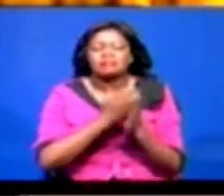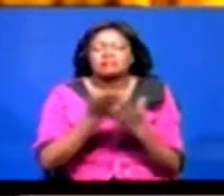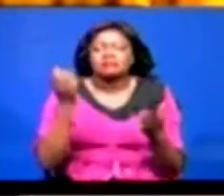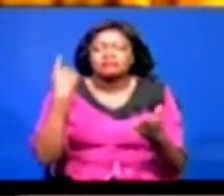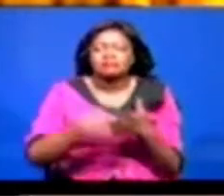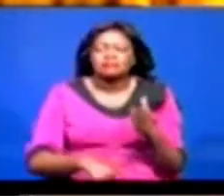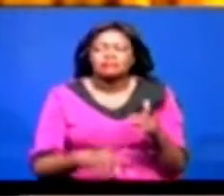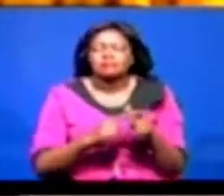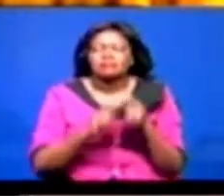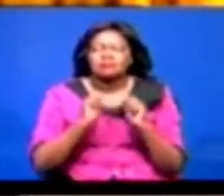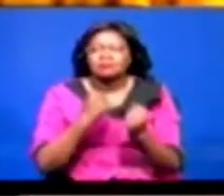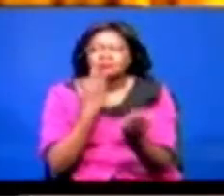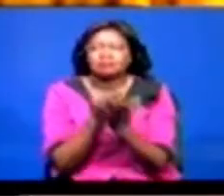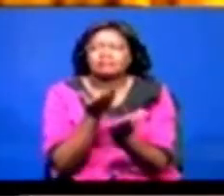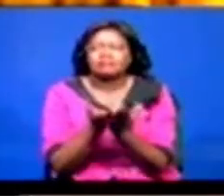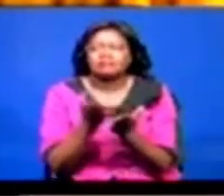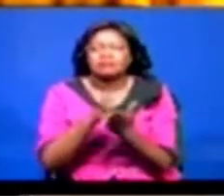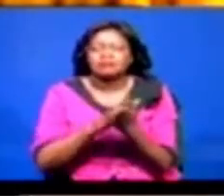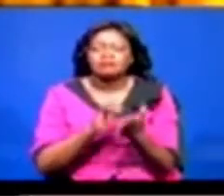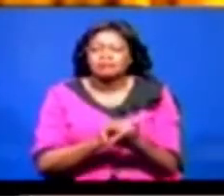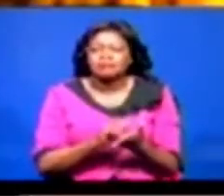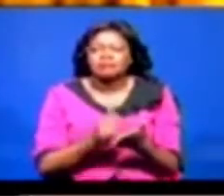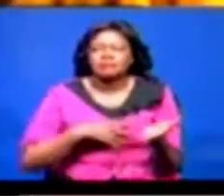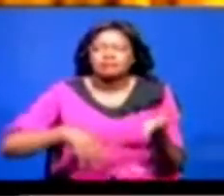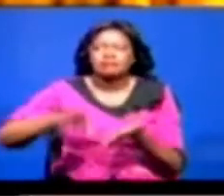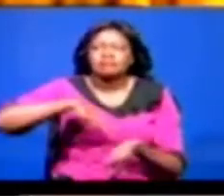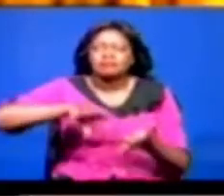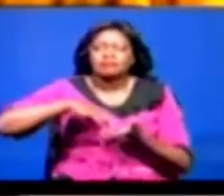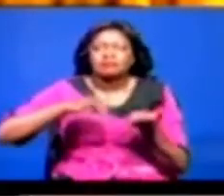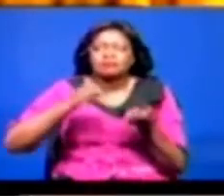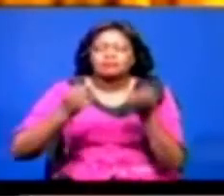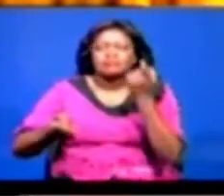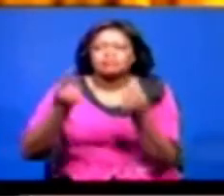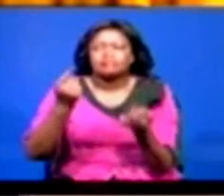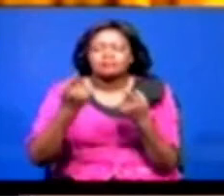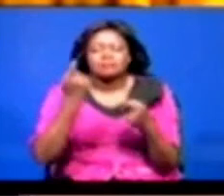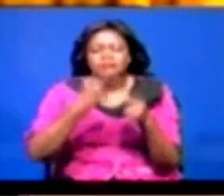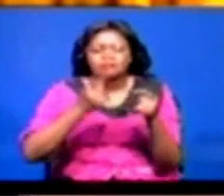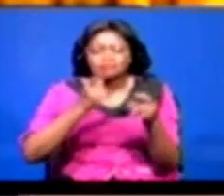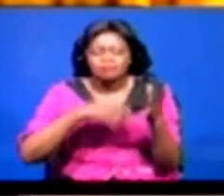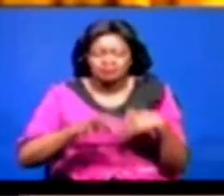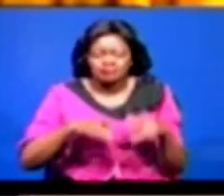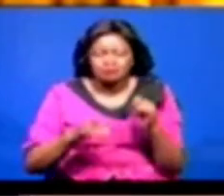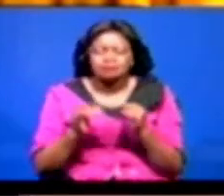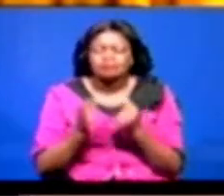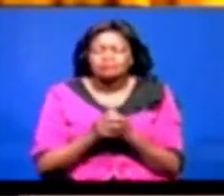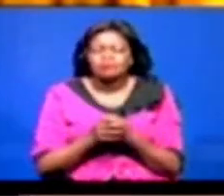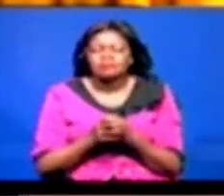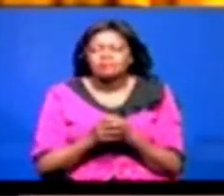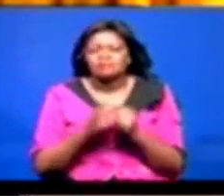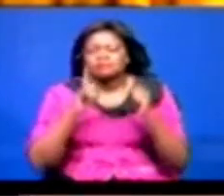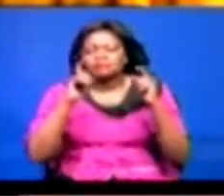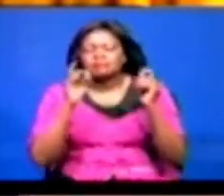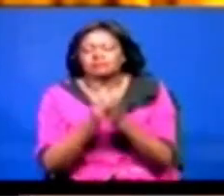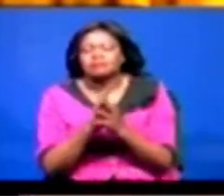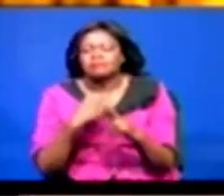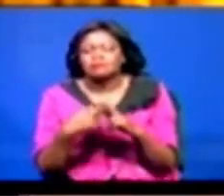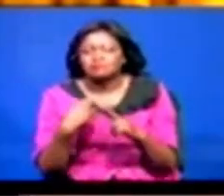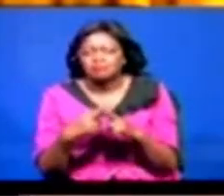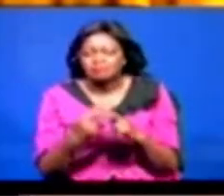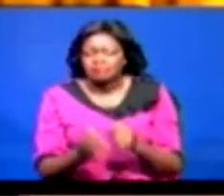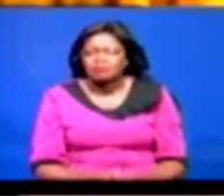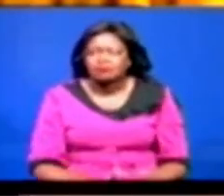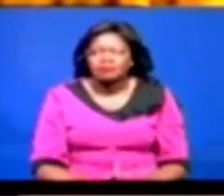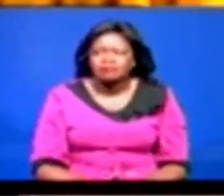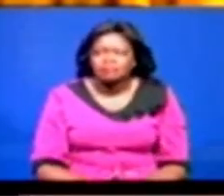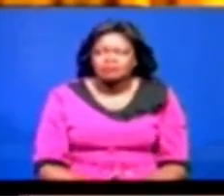been a petition on the basis that there was confusion arising from the mix-up in the images and the names. And